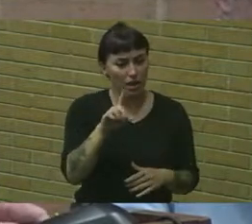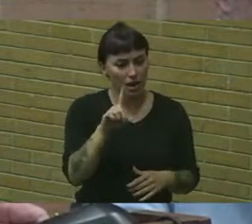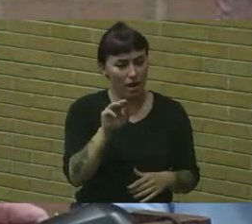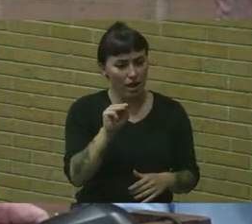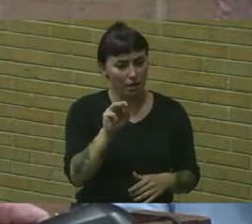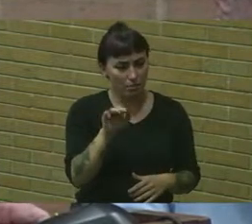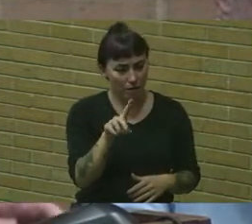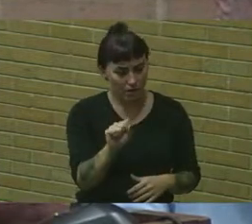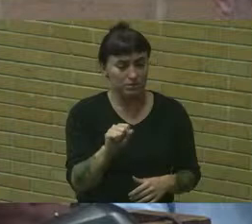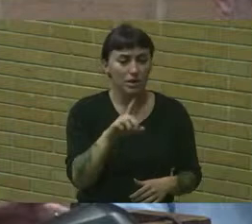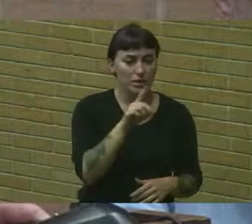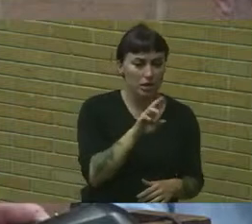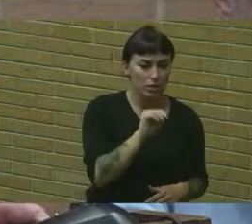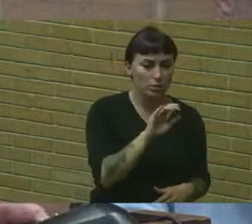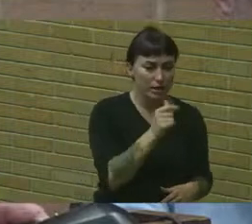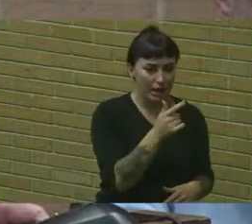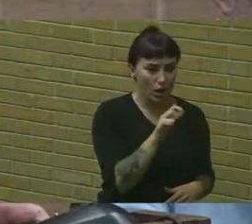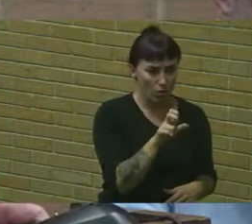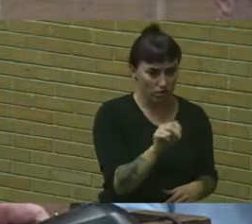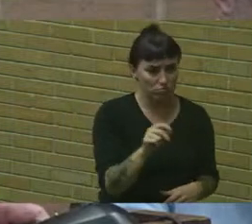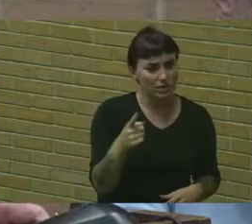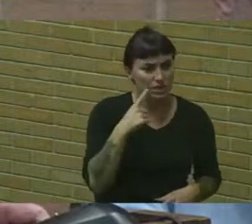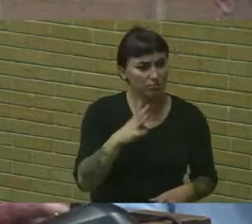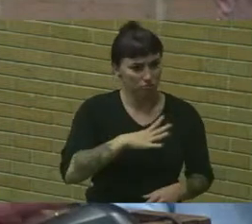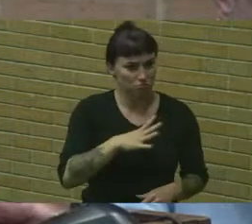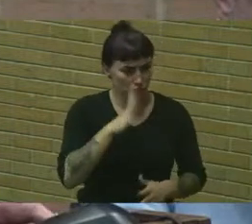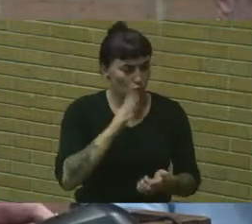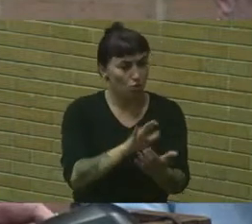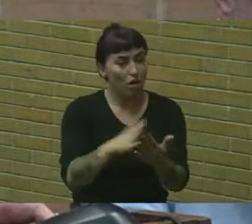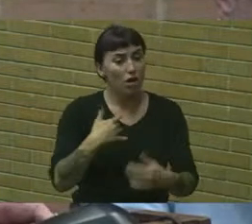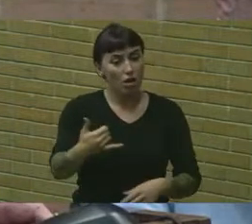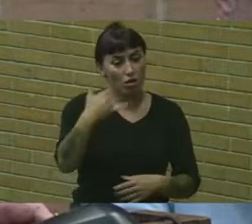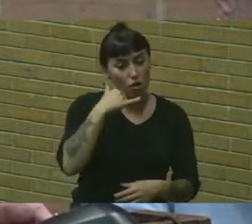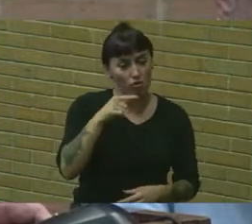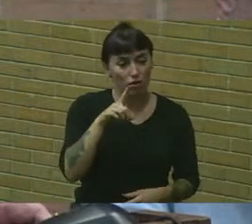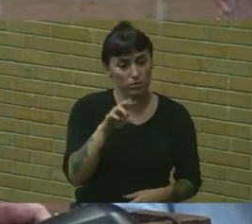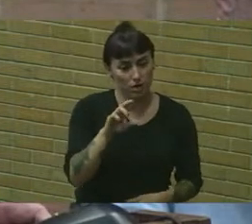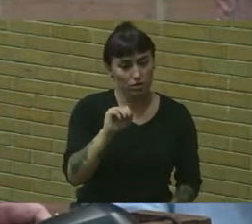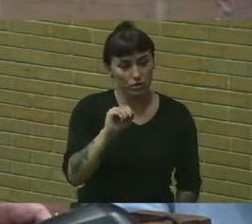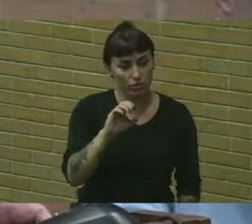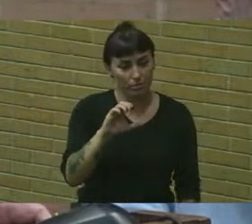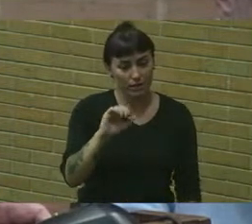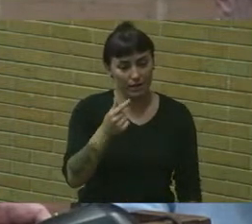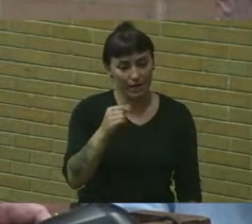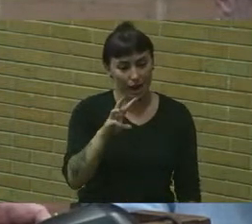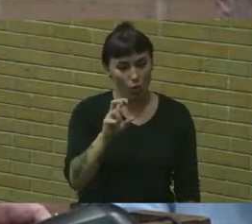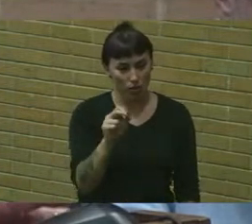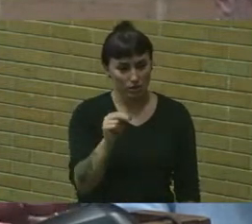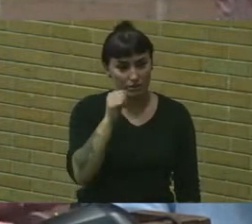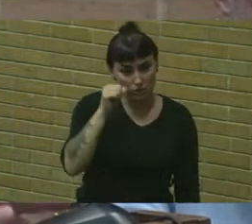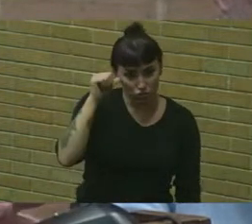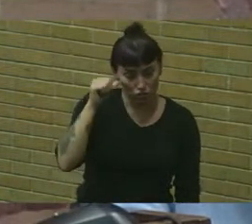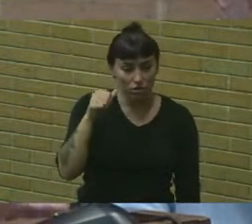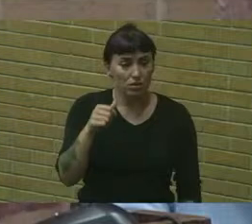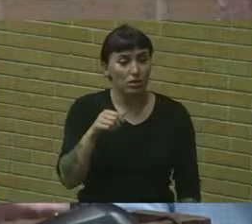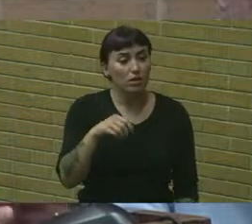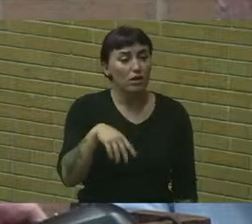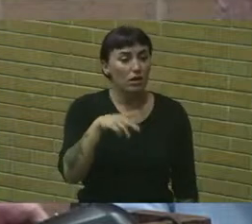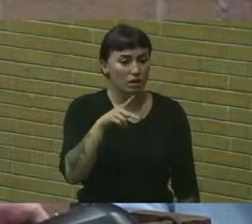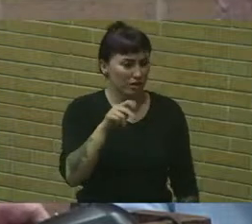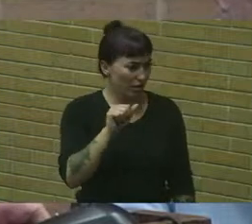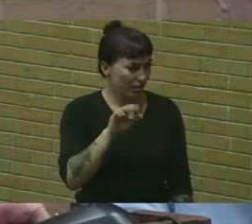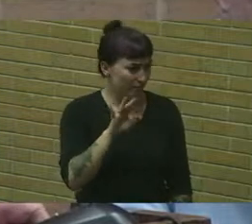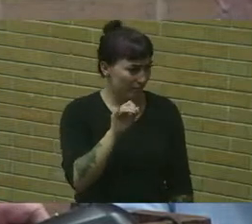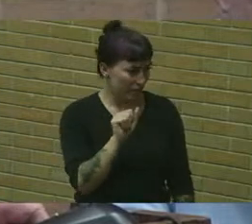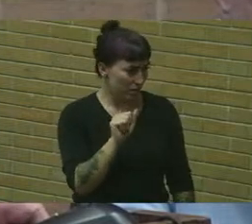email to Dr. McGowan. They said they're on it. I got a call from Dr. McGowan yesterday that keffiyehs will not be